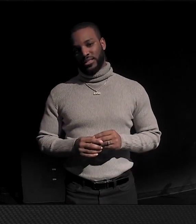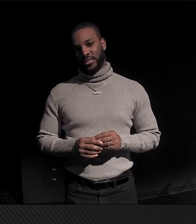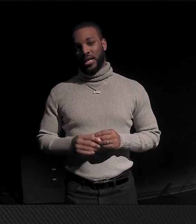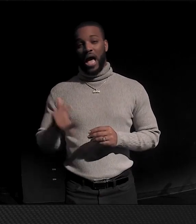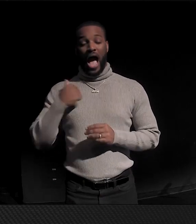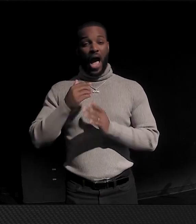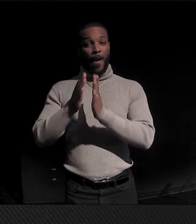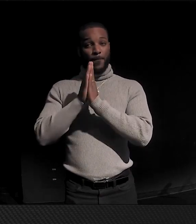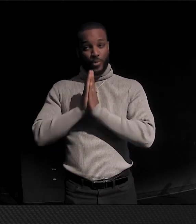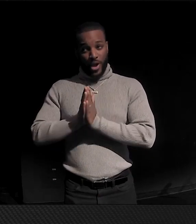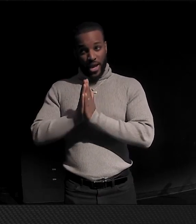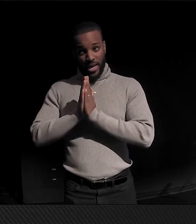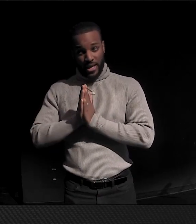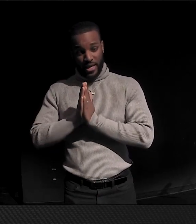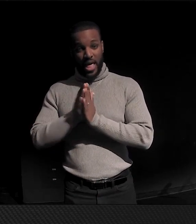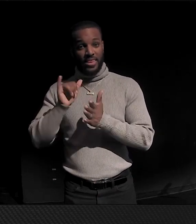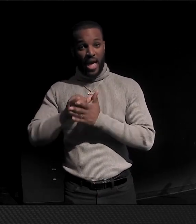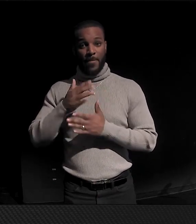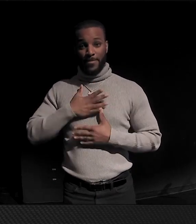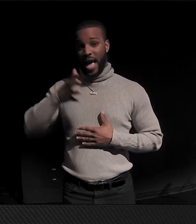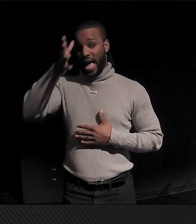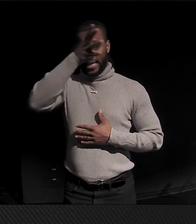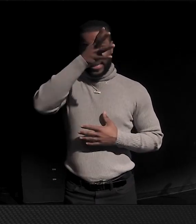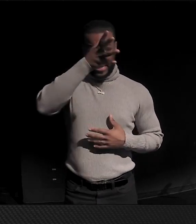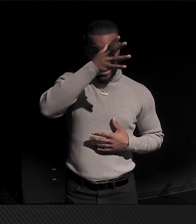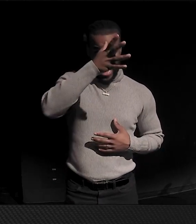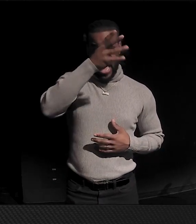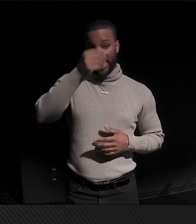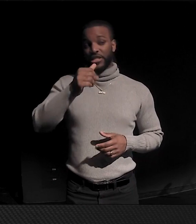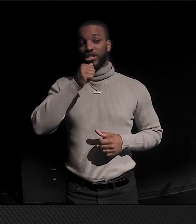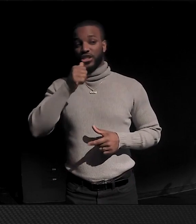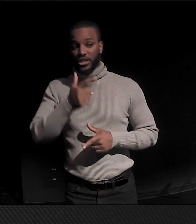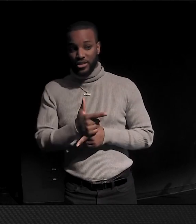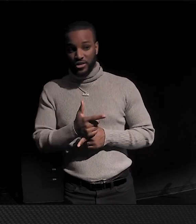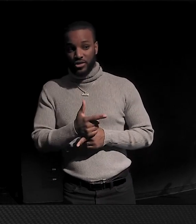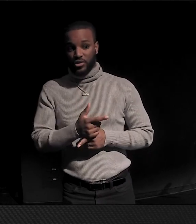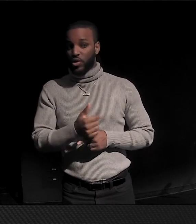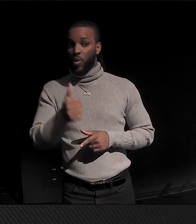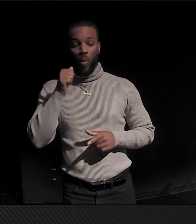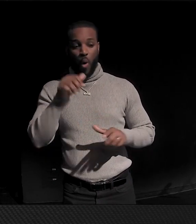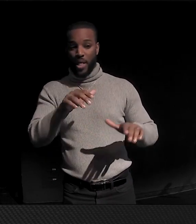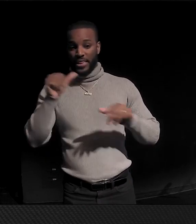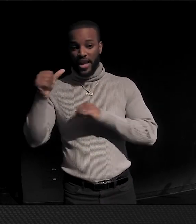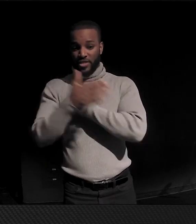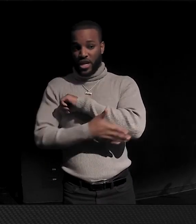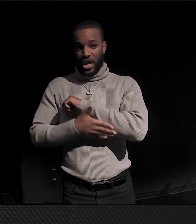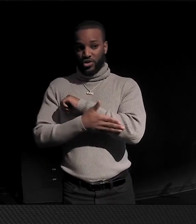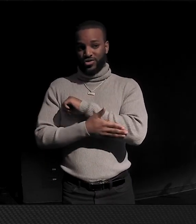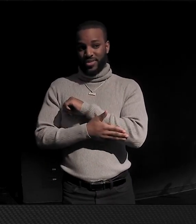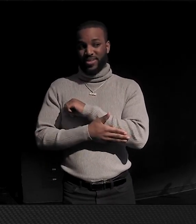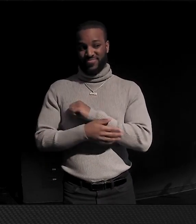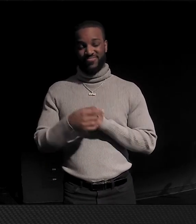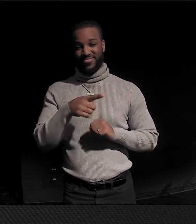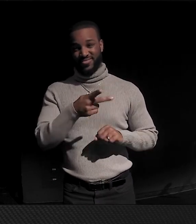I prayed that my dad and sister would not be made to leave the country. And they did.